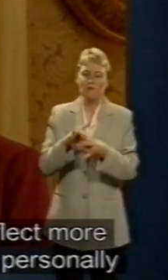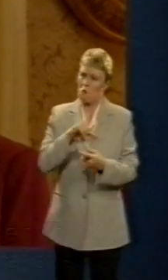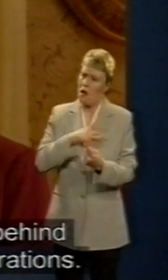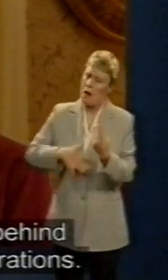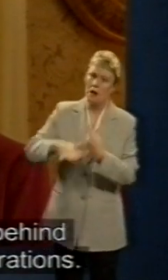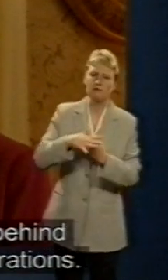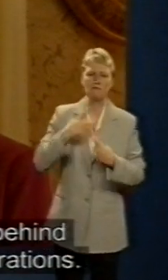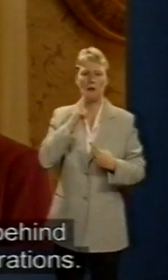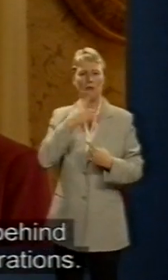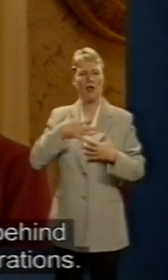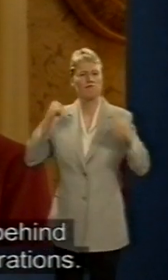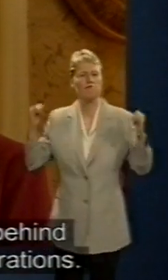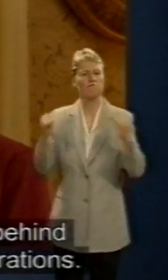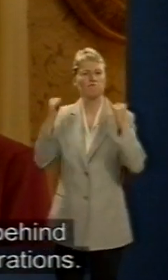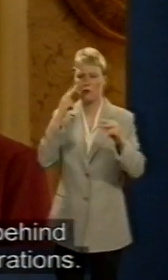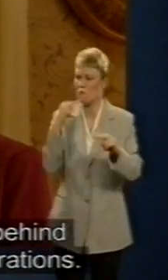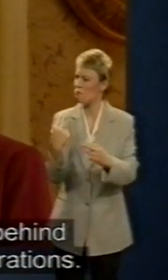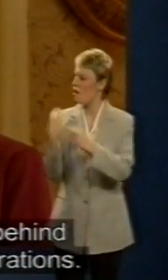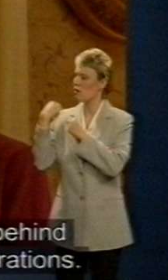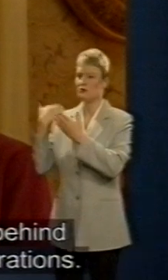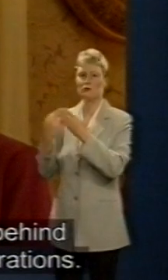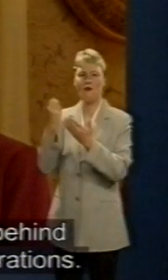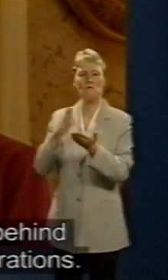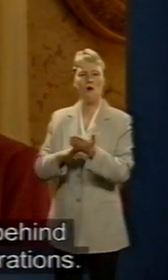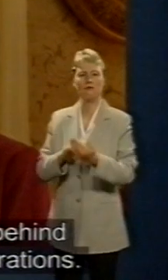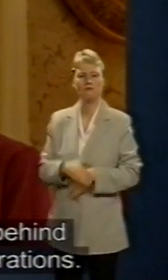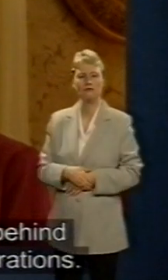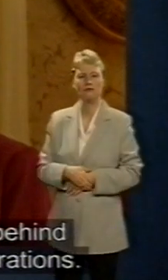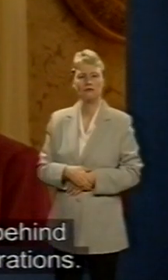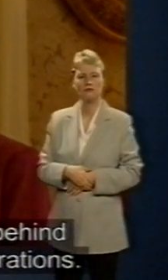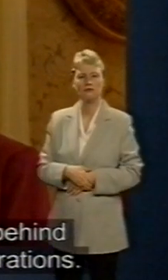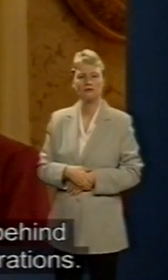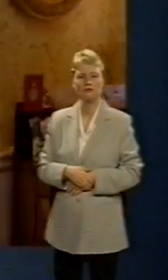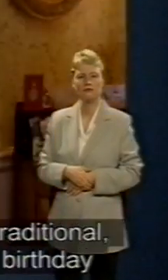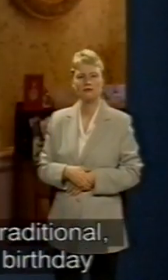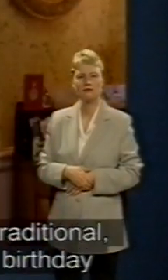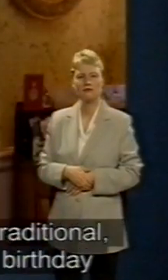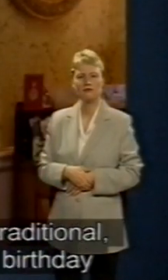personally on what lies behind all the celebrations of these past 12 months.